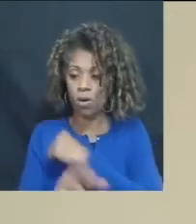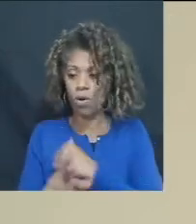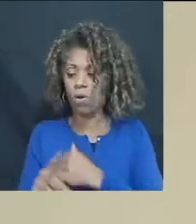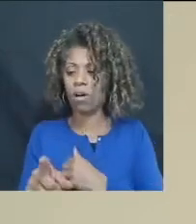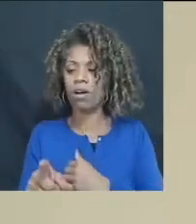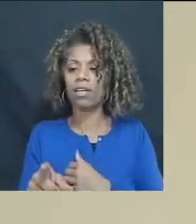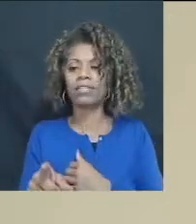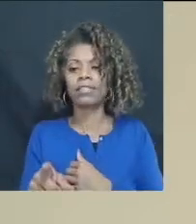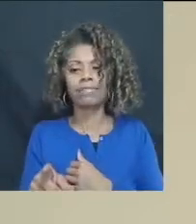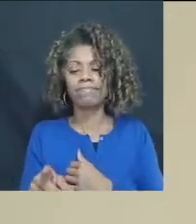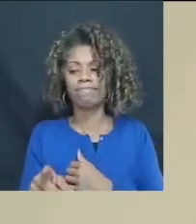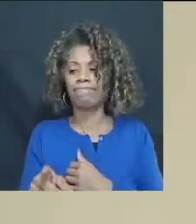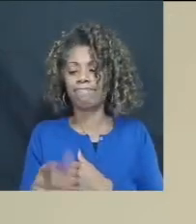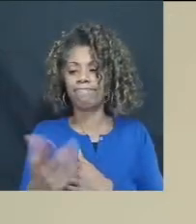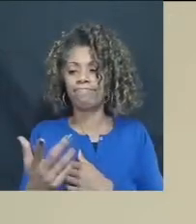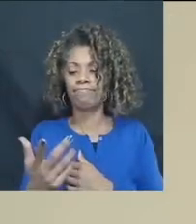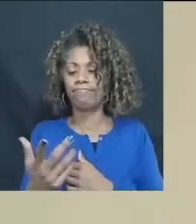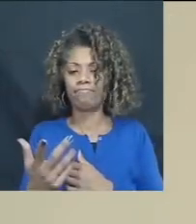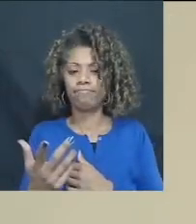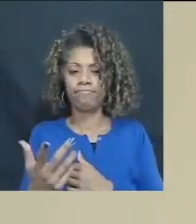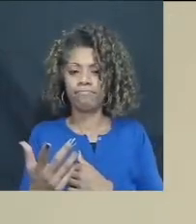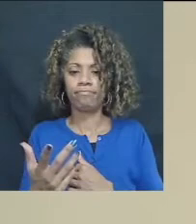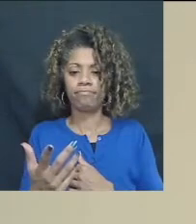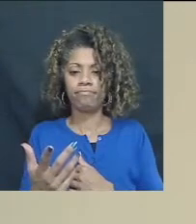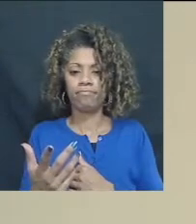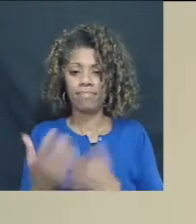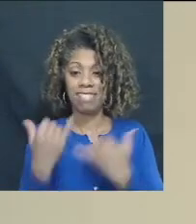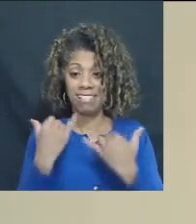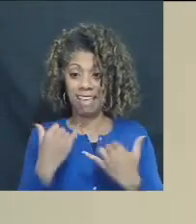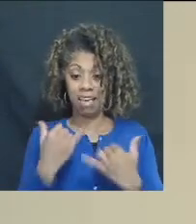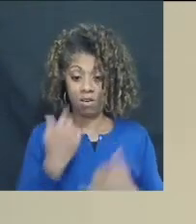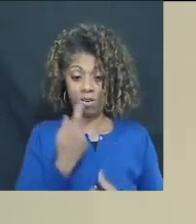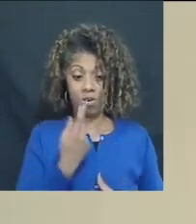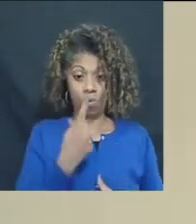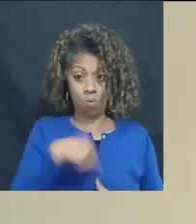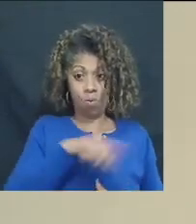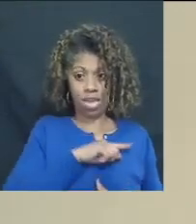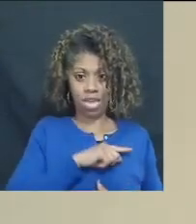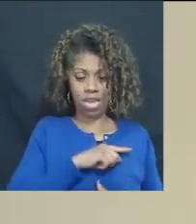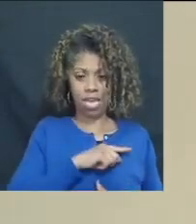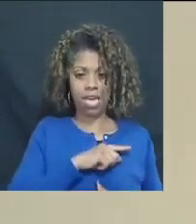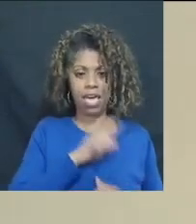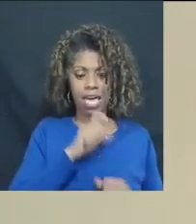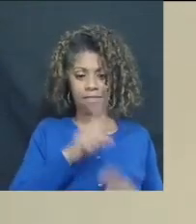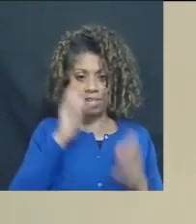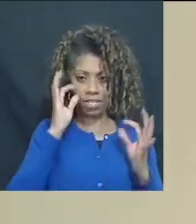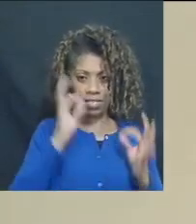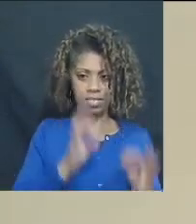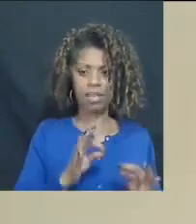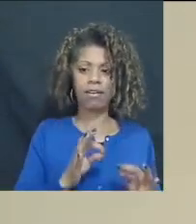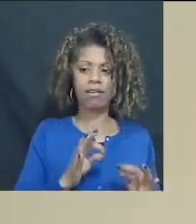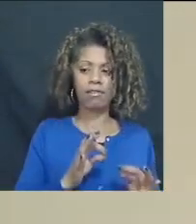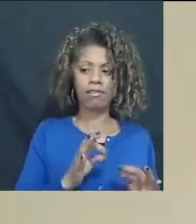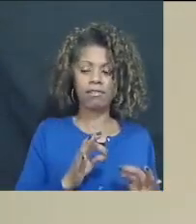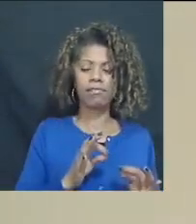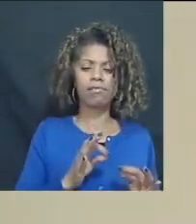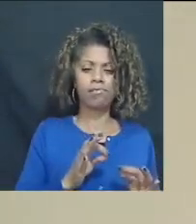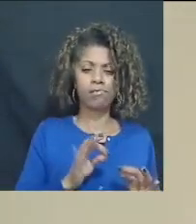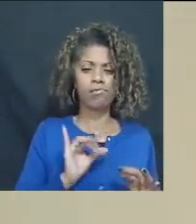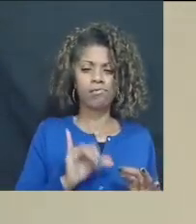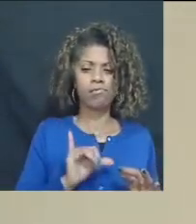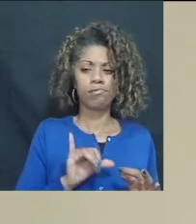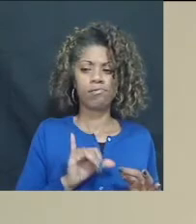are in this space now have to make a decision about whether we will continue to denigrate and